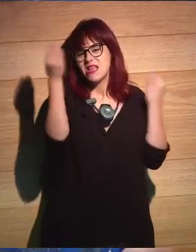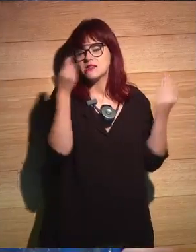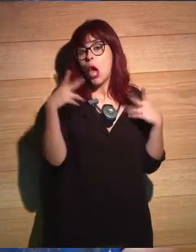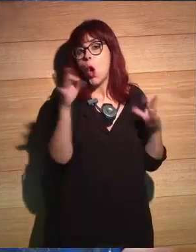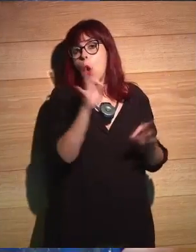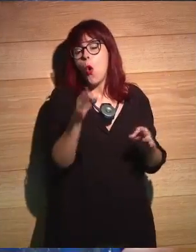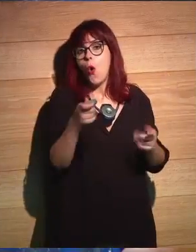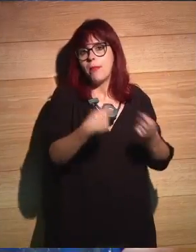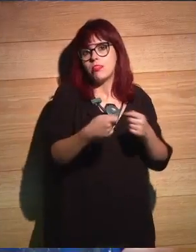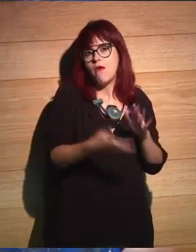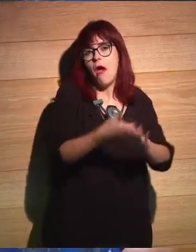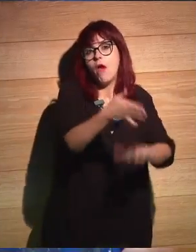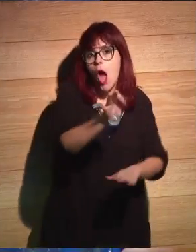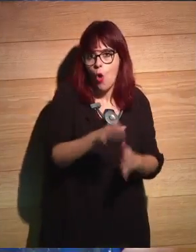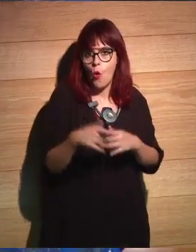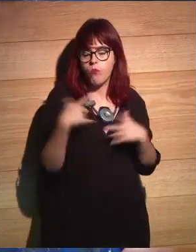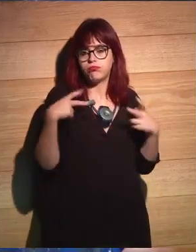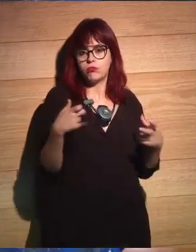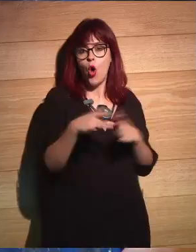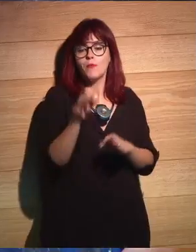or what they thought that would sell well,